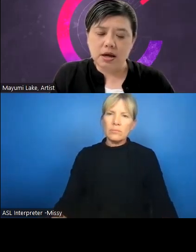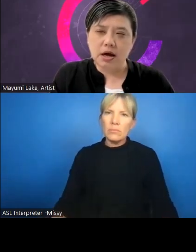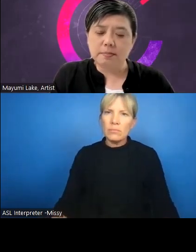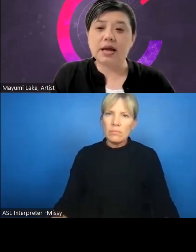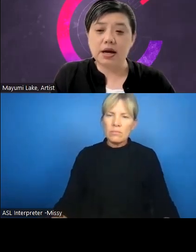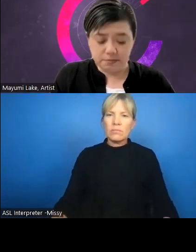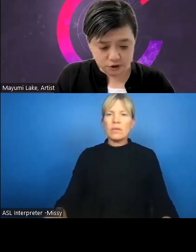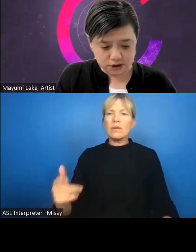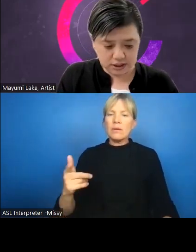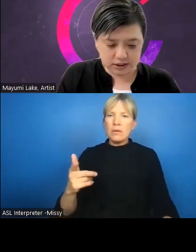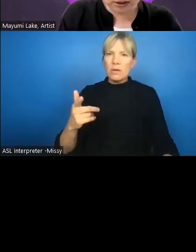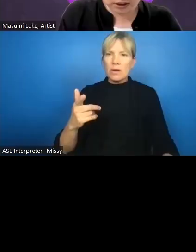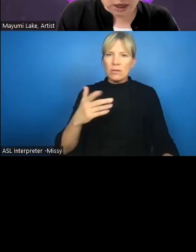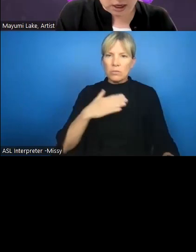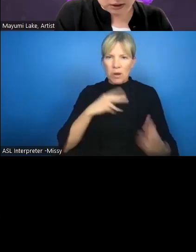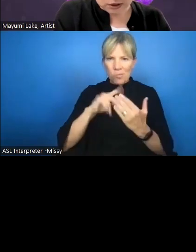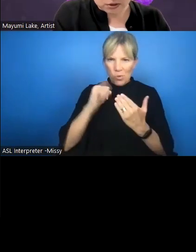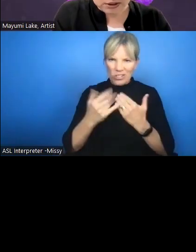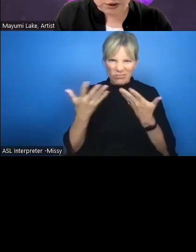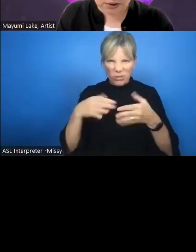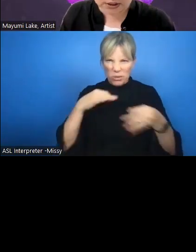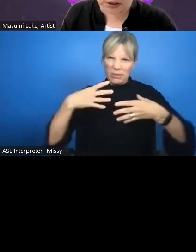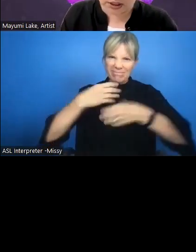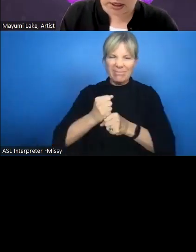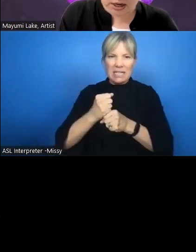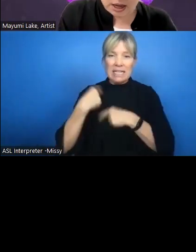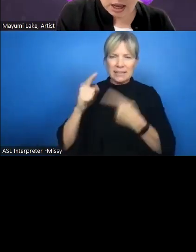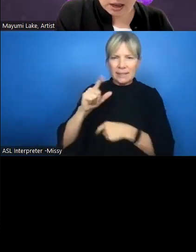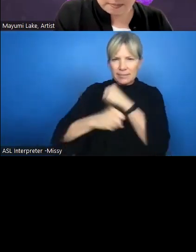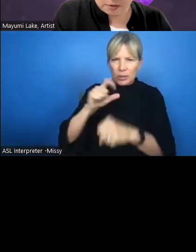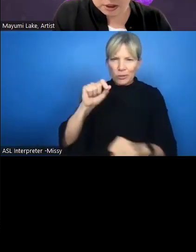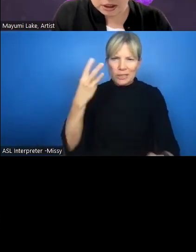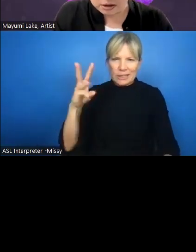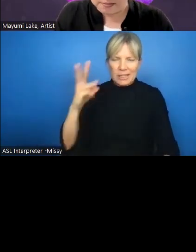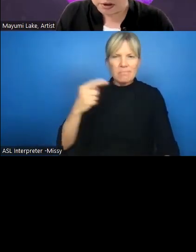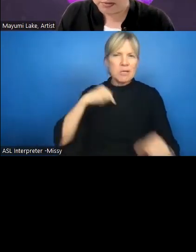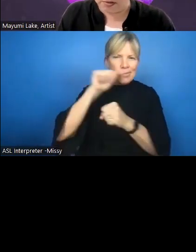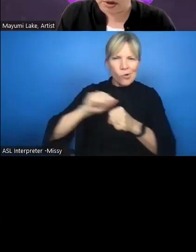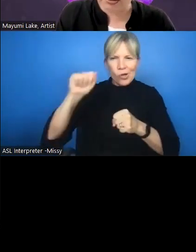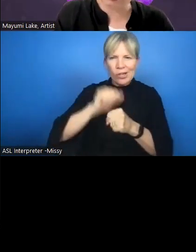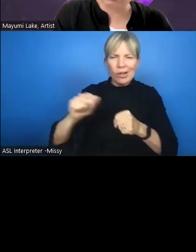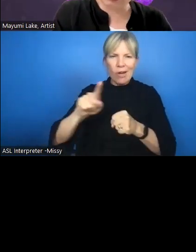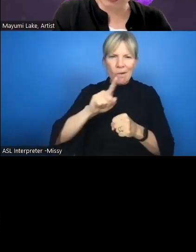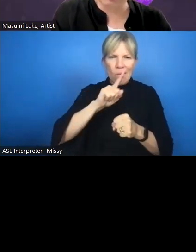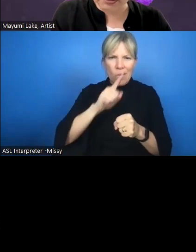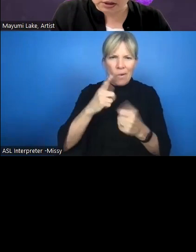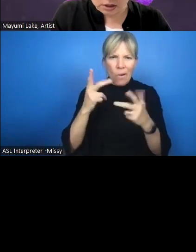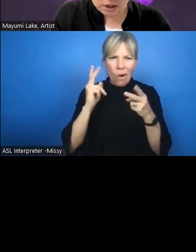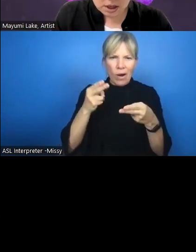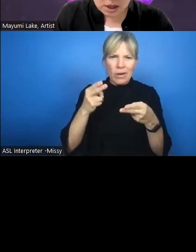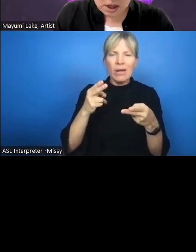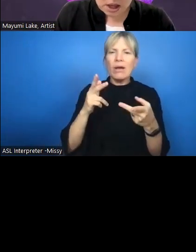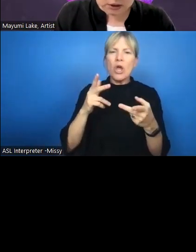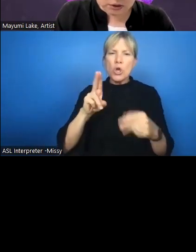my current project is. So since 2016, I've been working on a body of the work. It's called